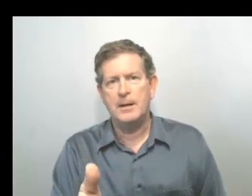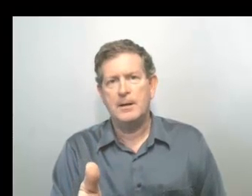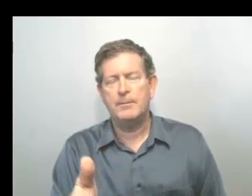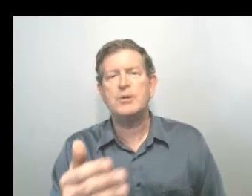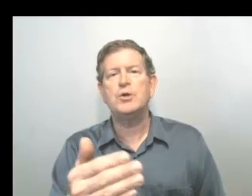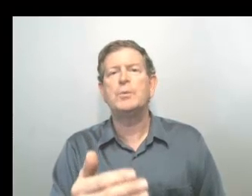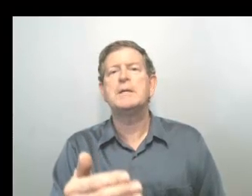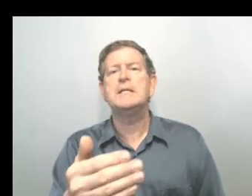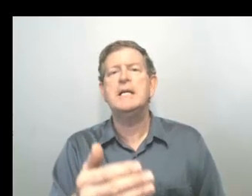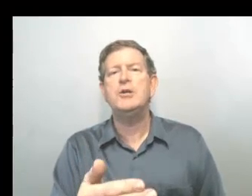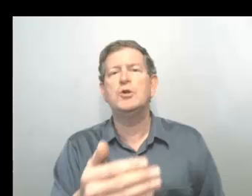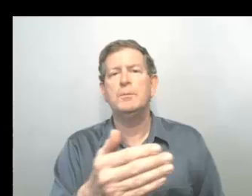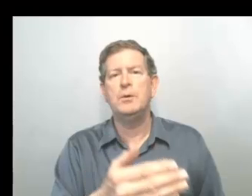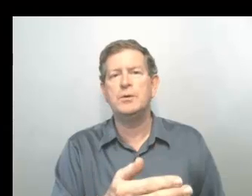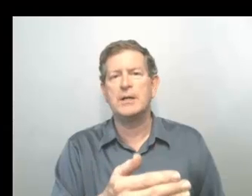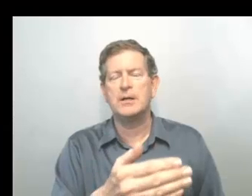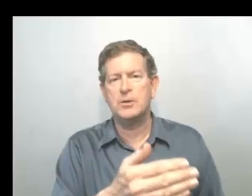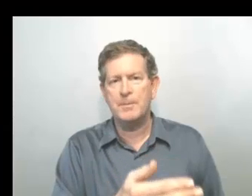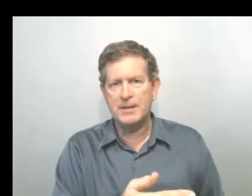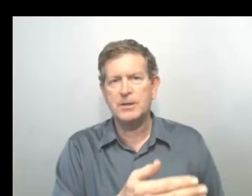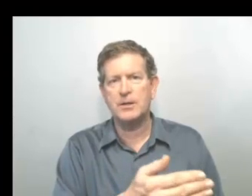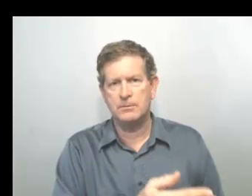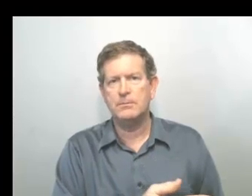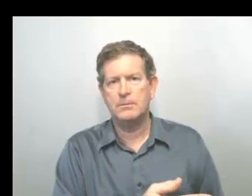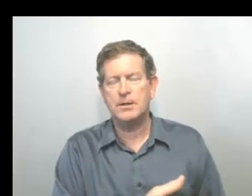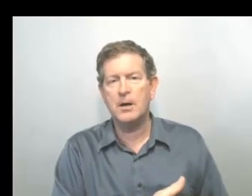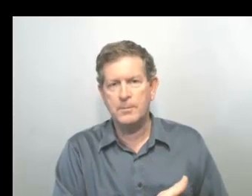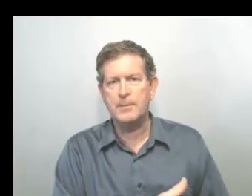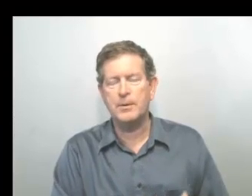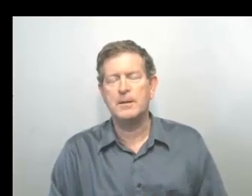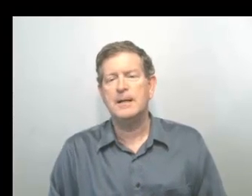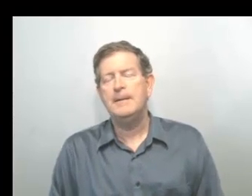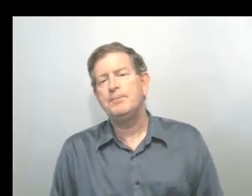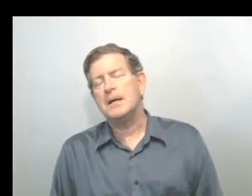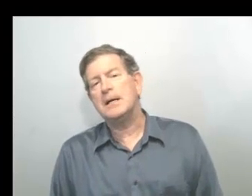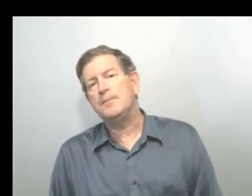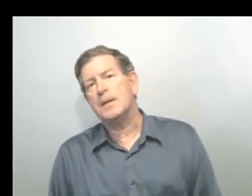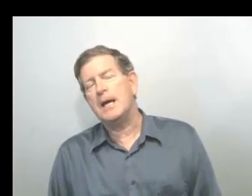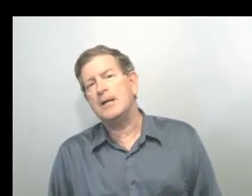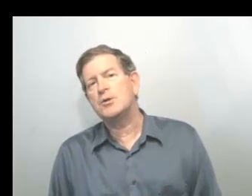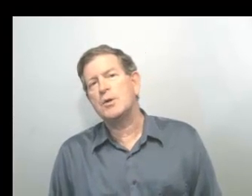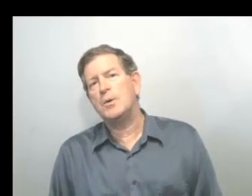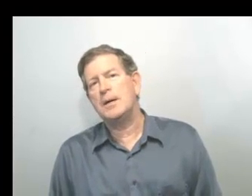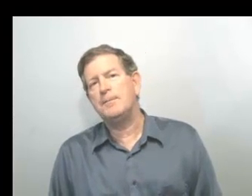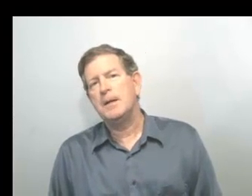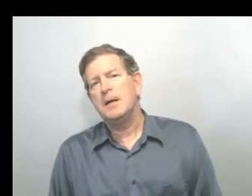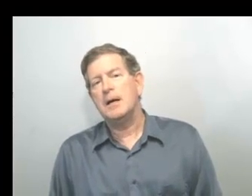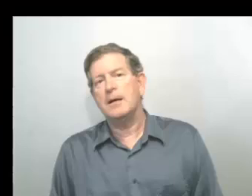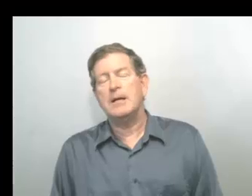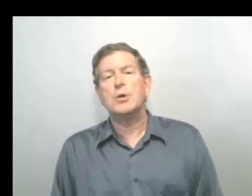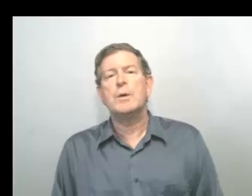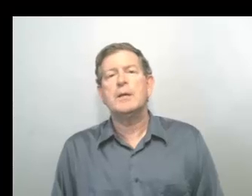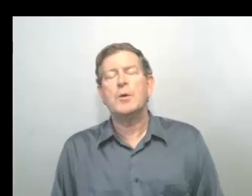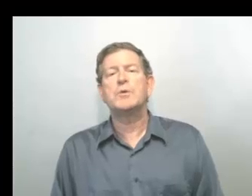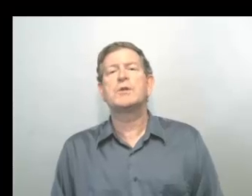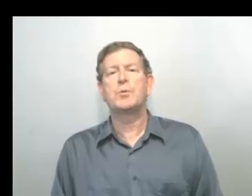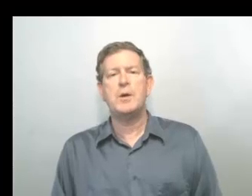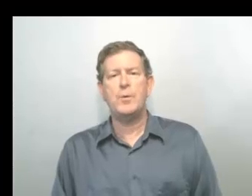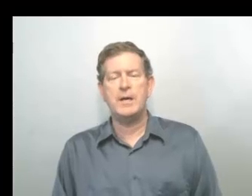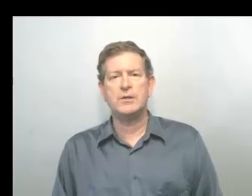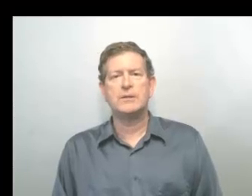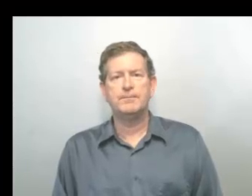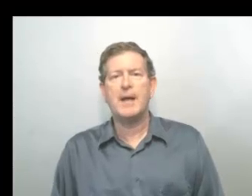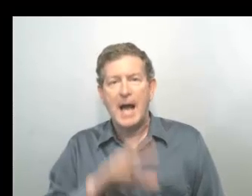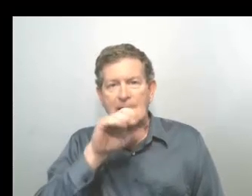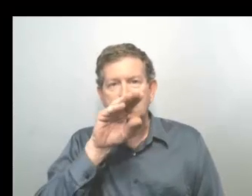camp. My children teach music to Mexican young people. And so during those